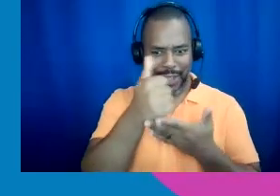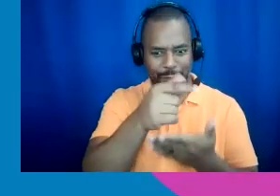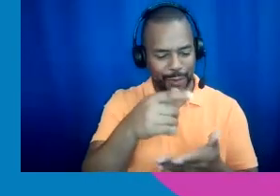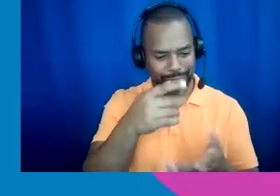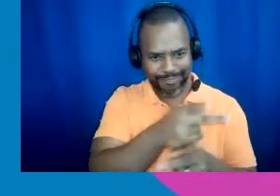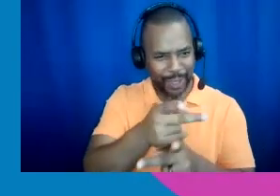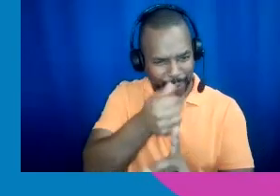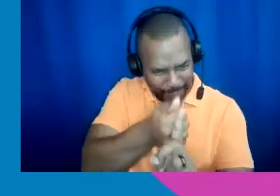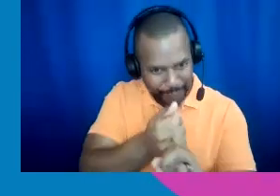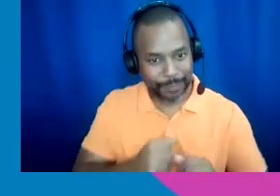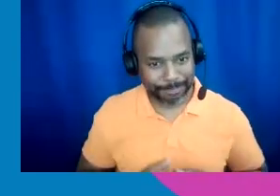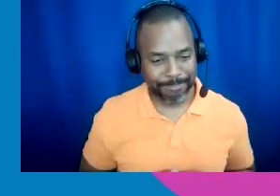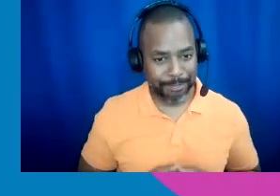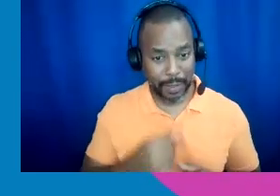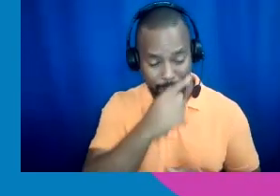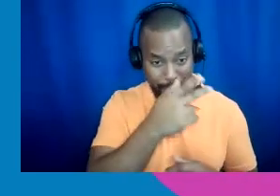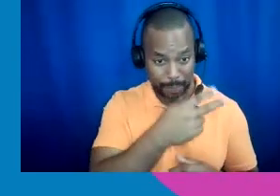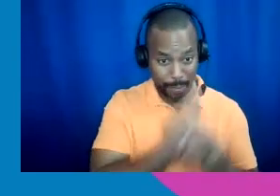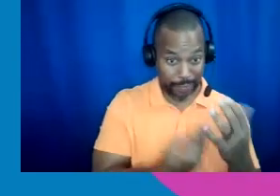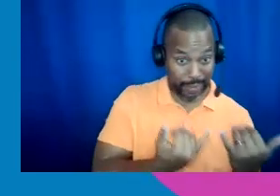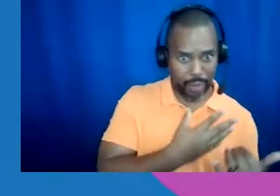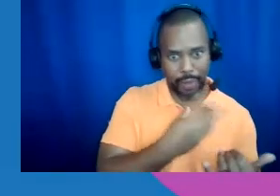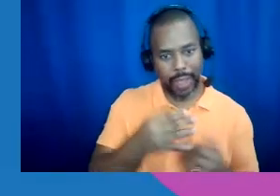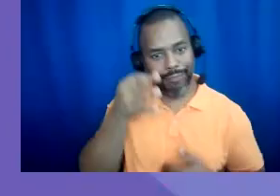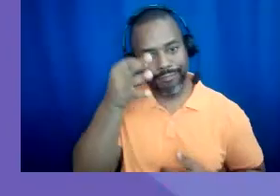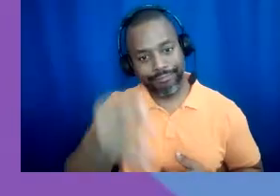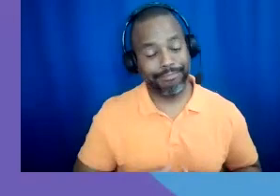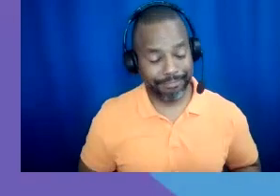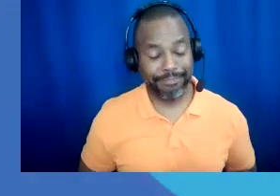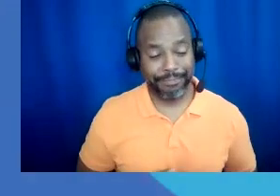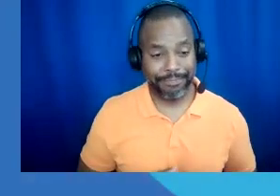health and well-being, both now and in the long run.